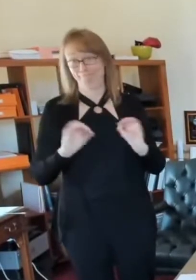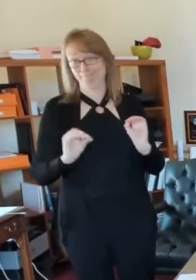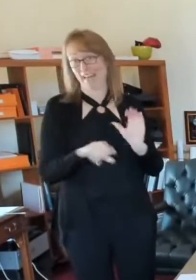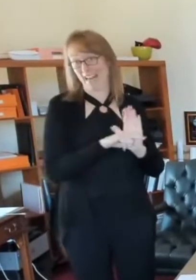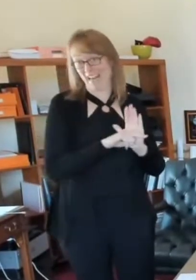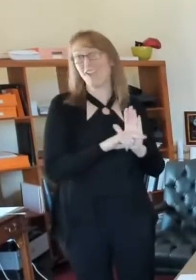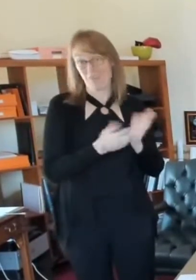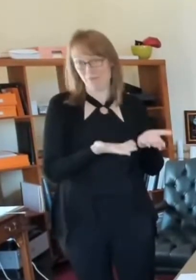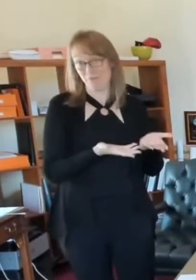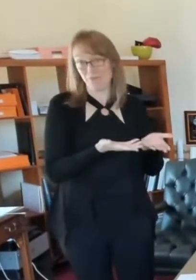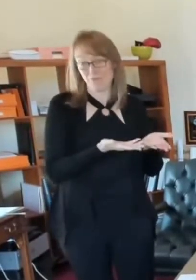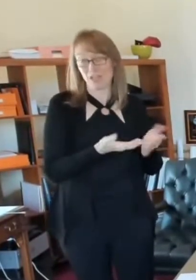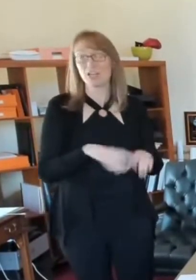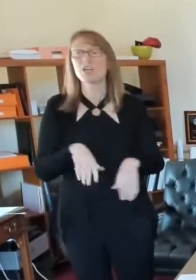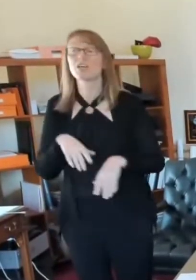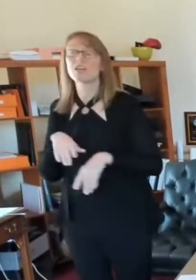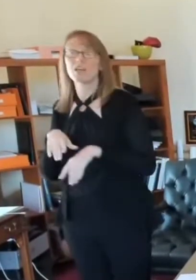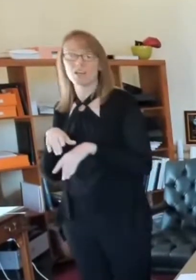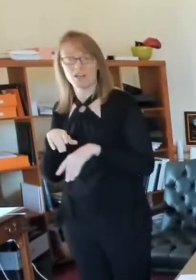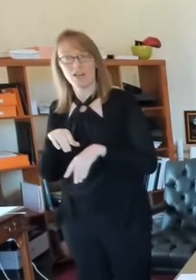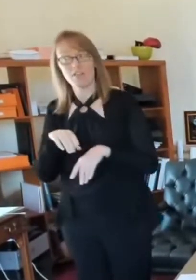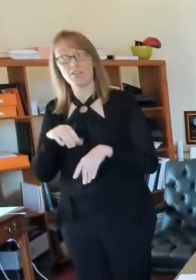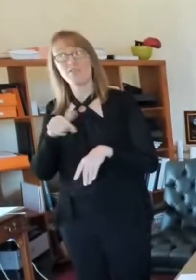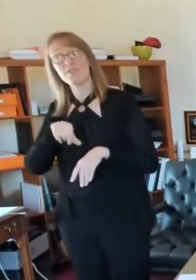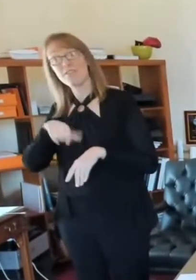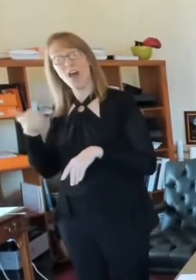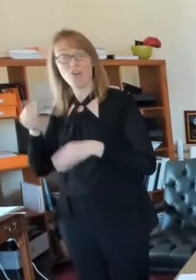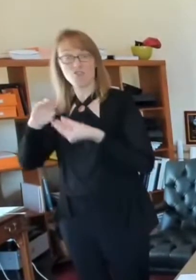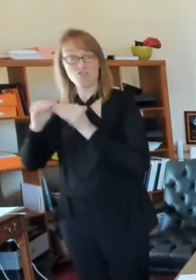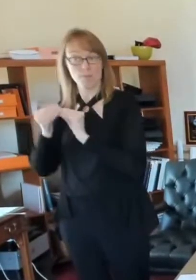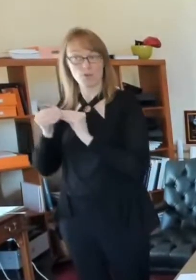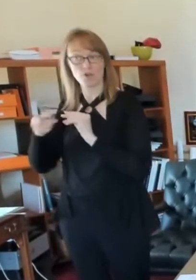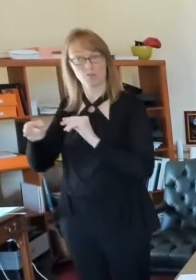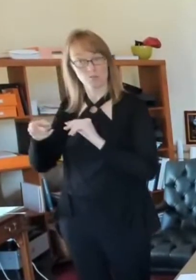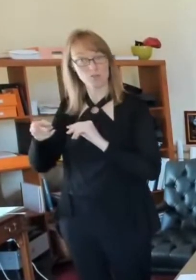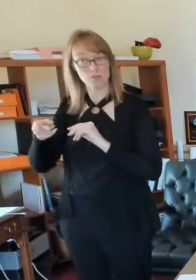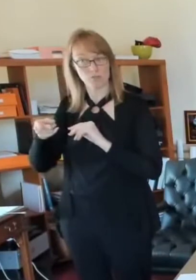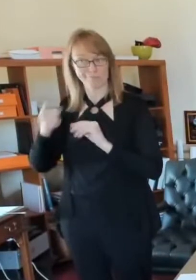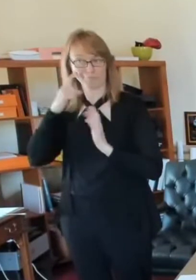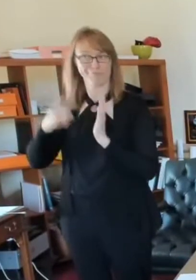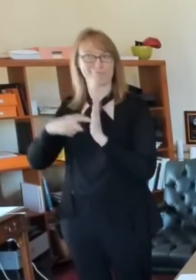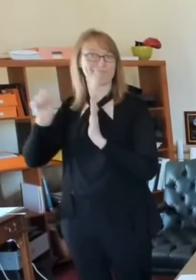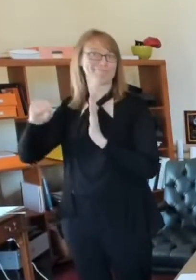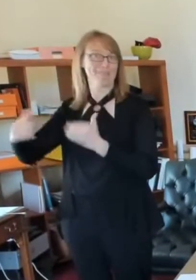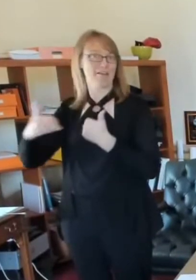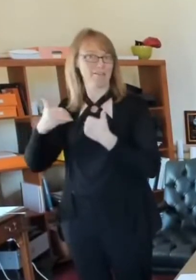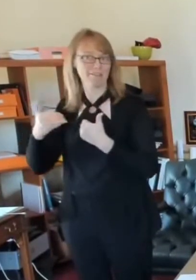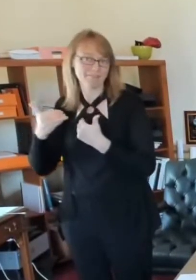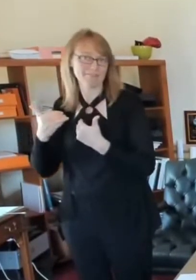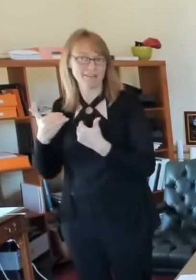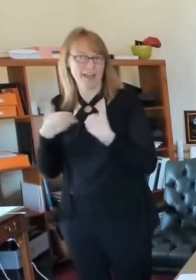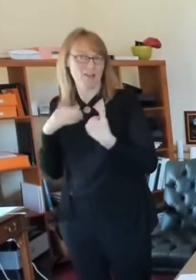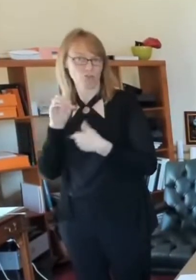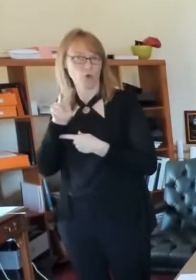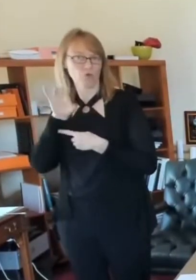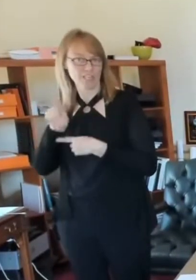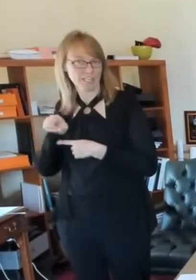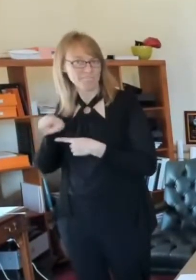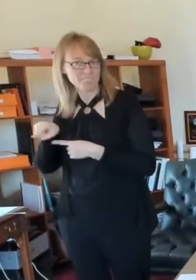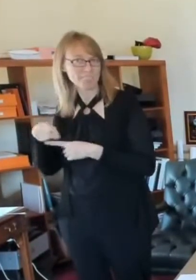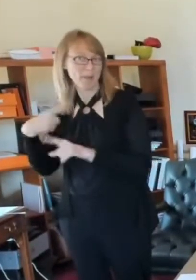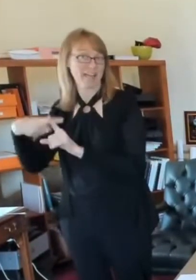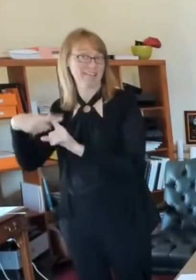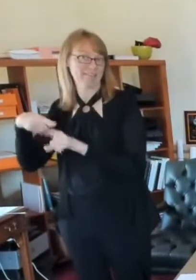9,838 were positive. So that's our 7-day average positivity rate is